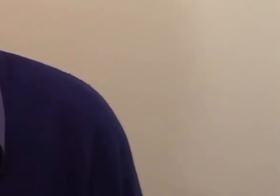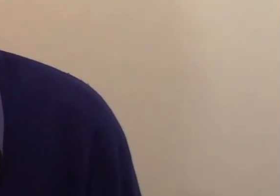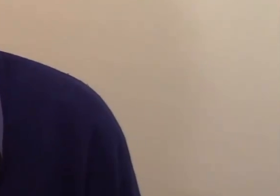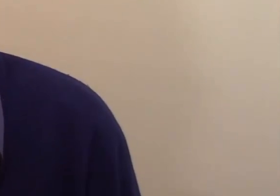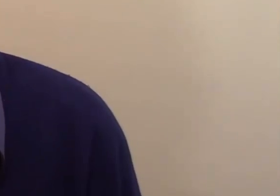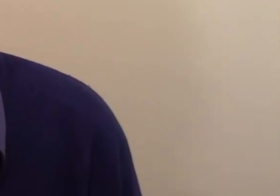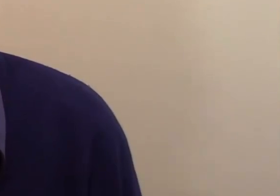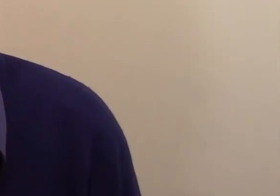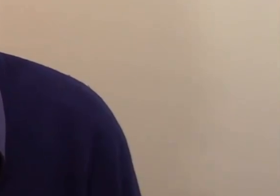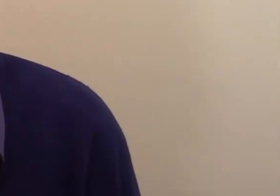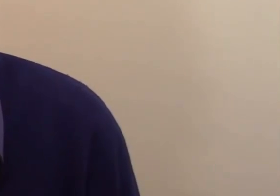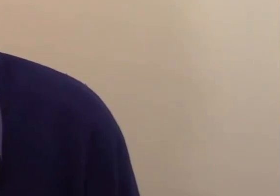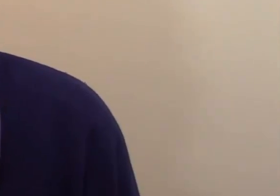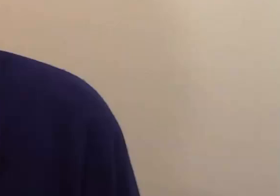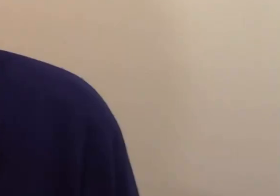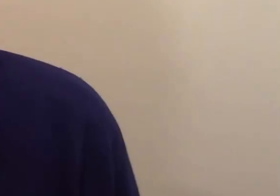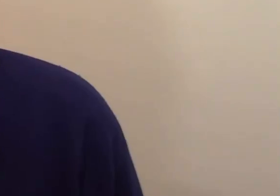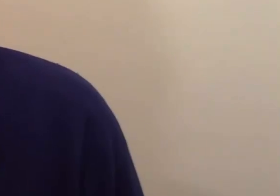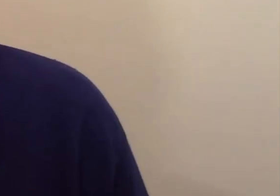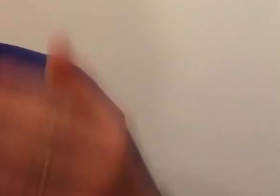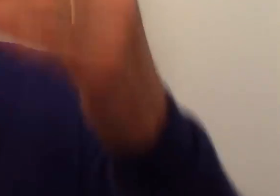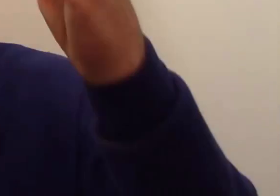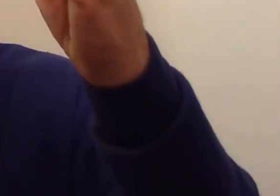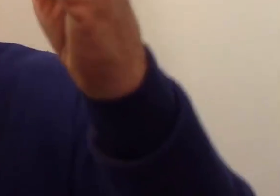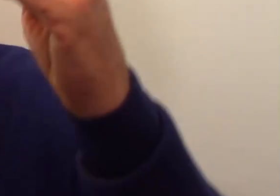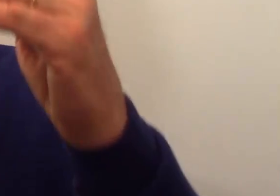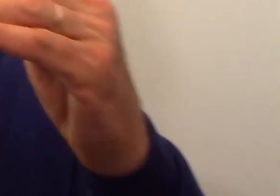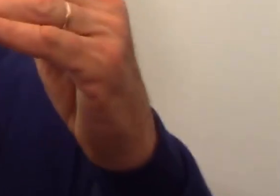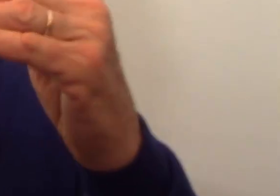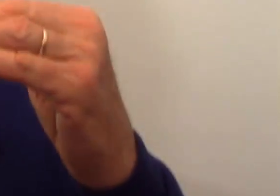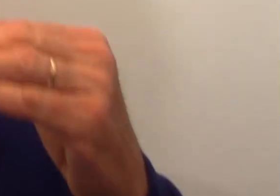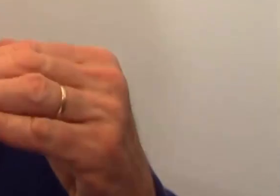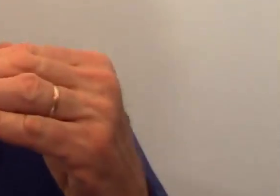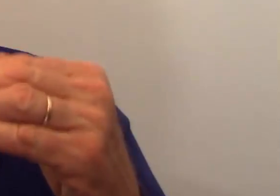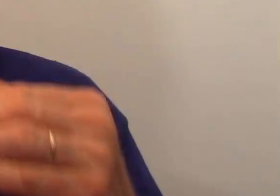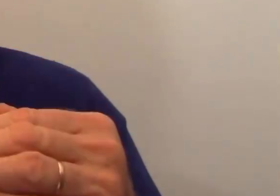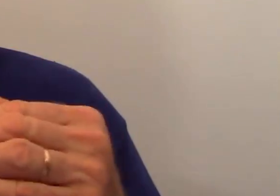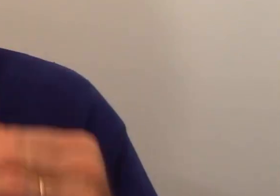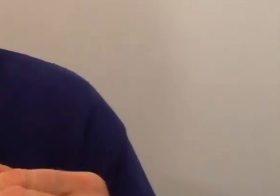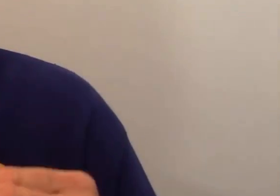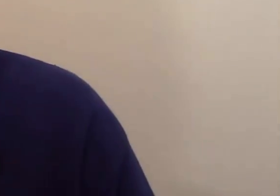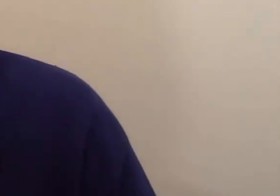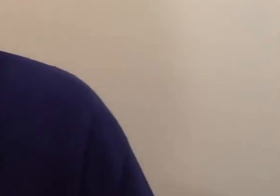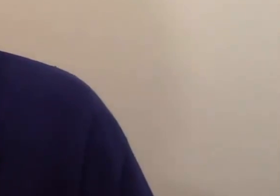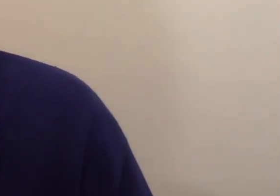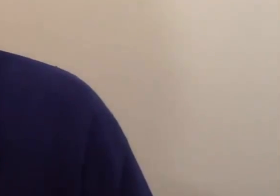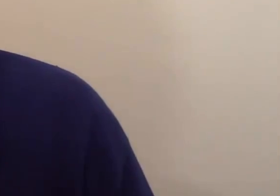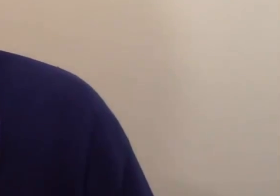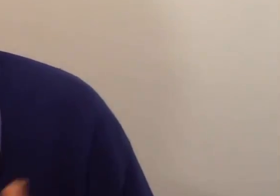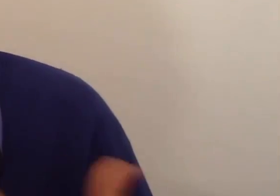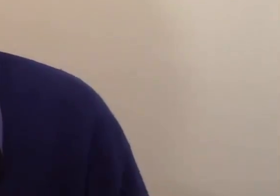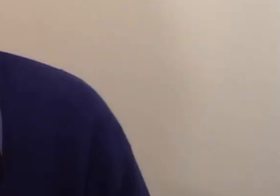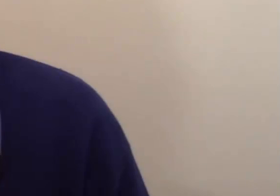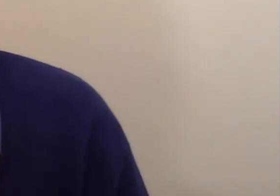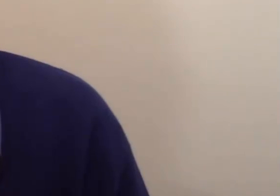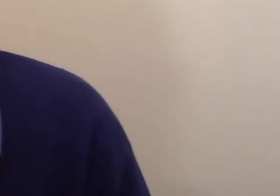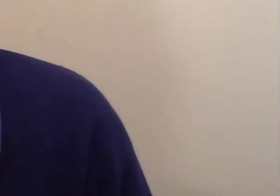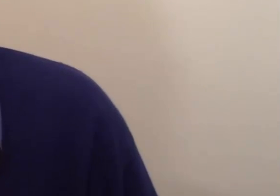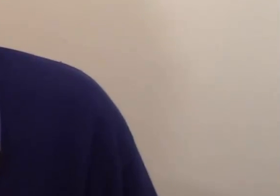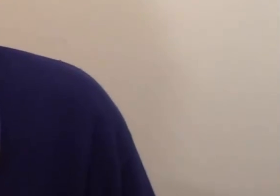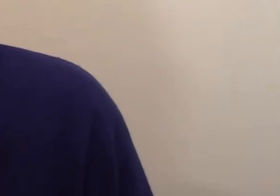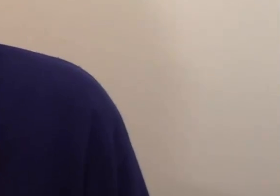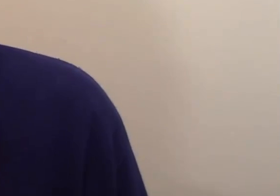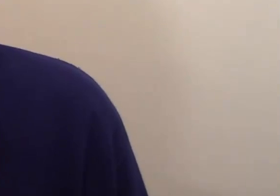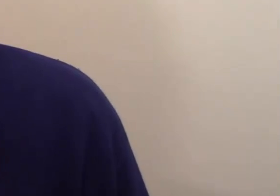this window with this video and study the lesson independently as you prepare